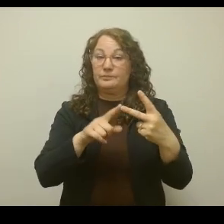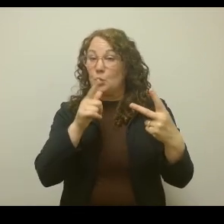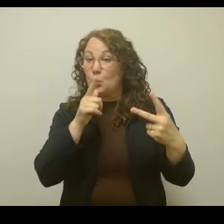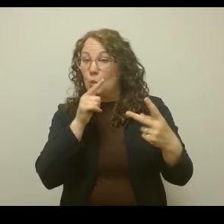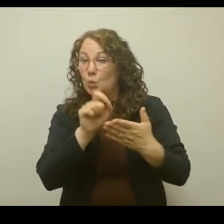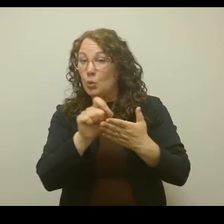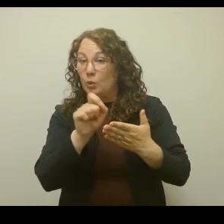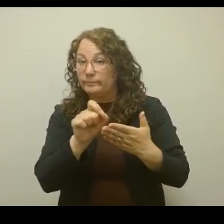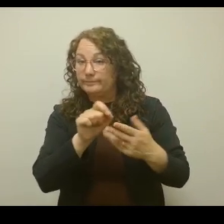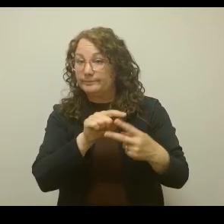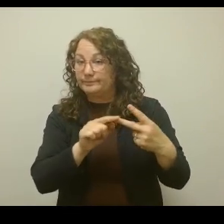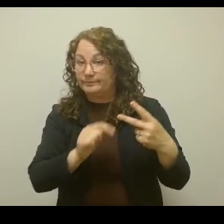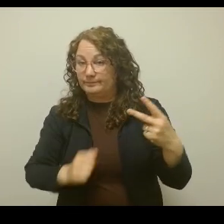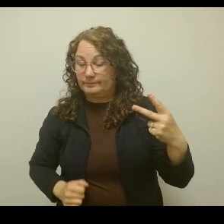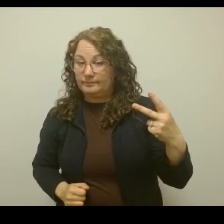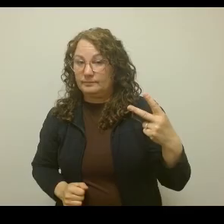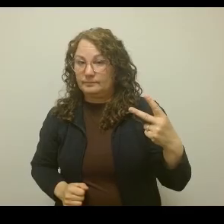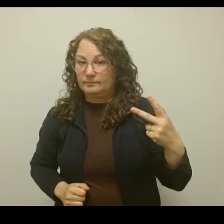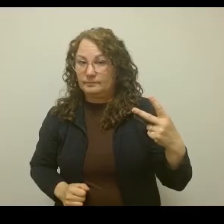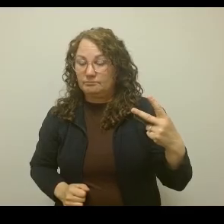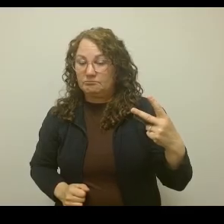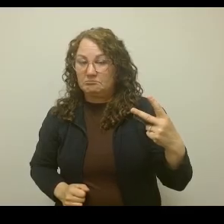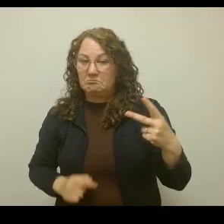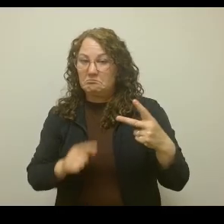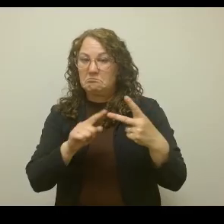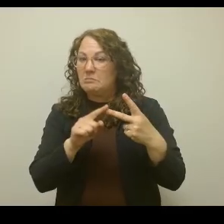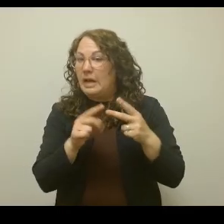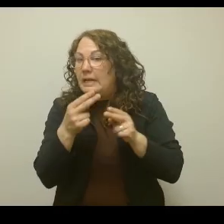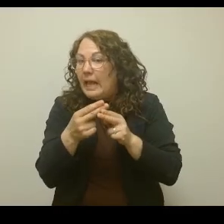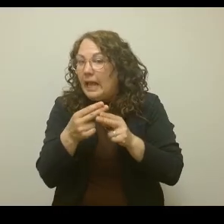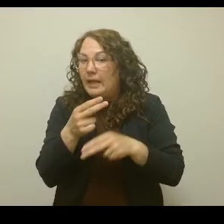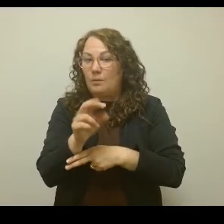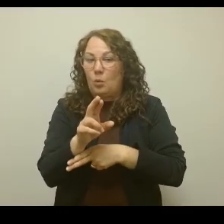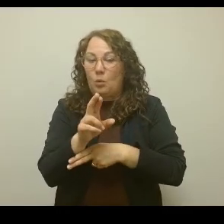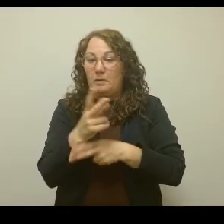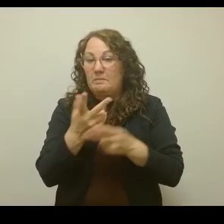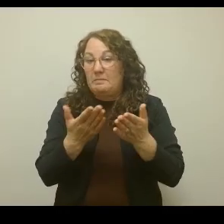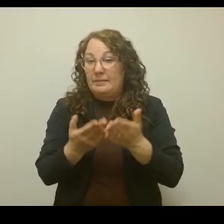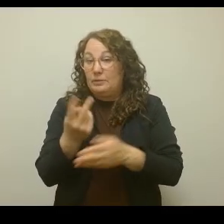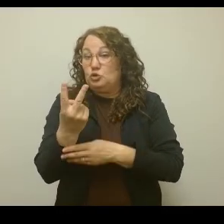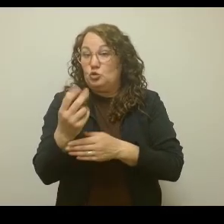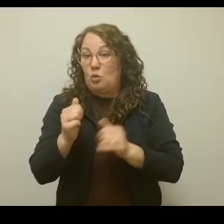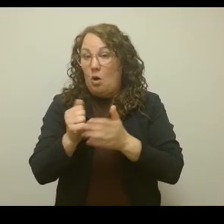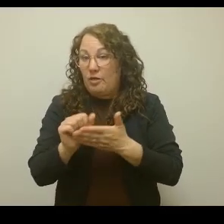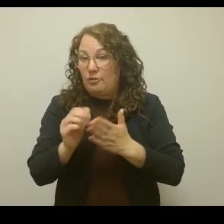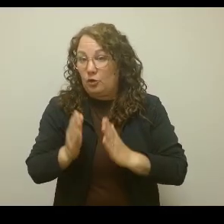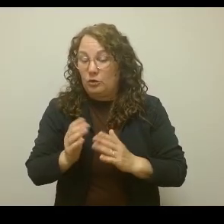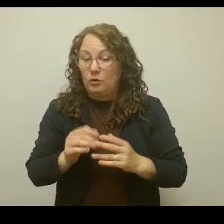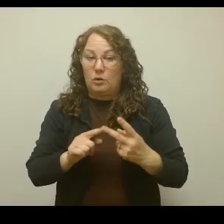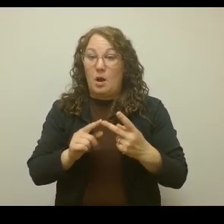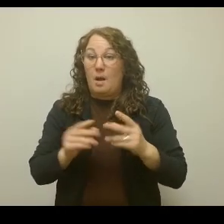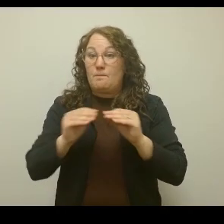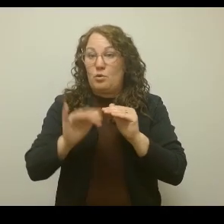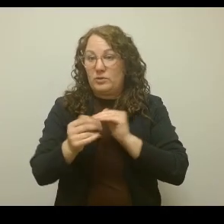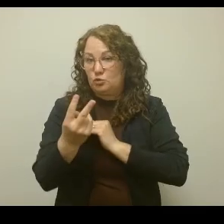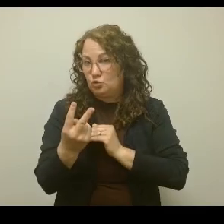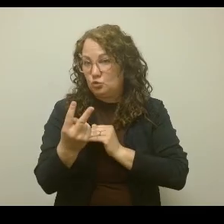wrote it. And again, it could be somebody's name, or it might be two authors, or more than two authors.